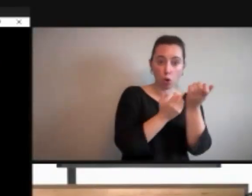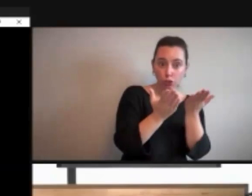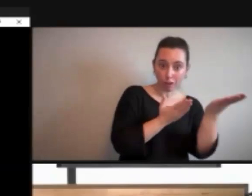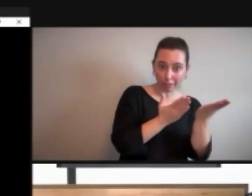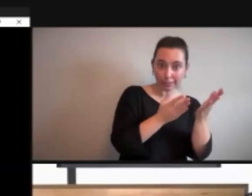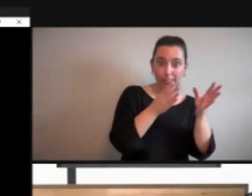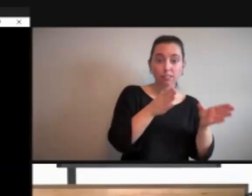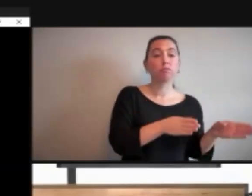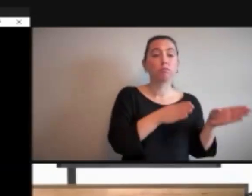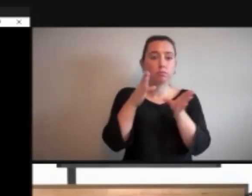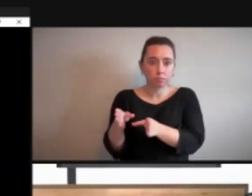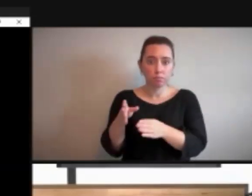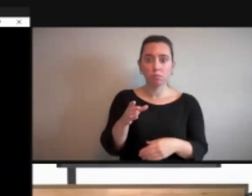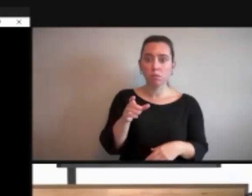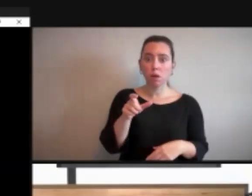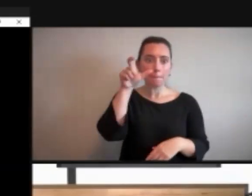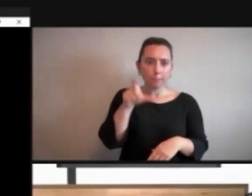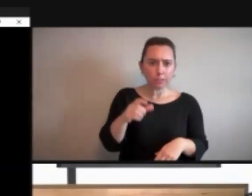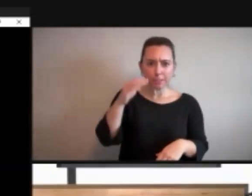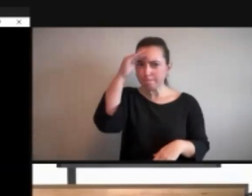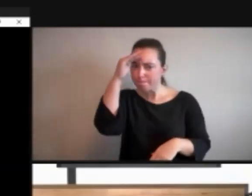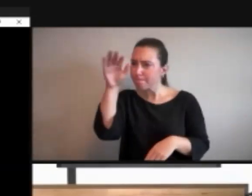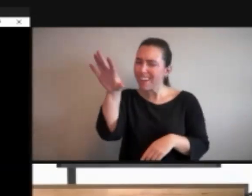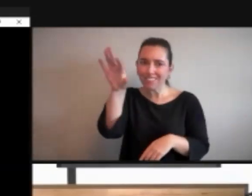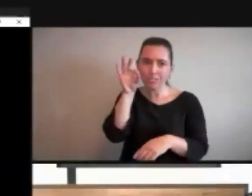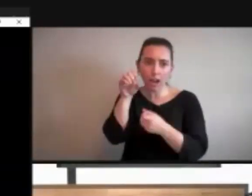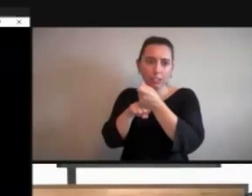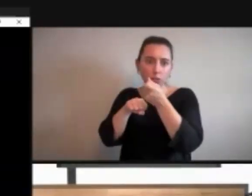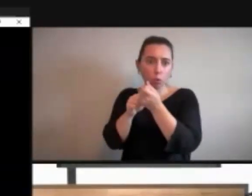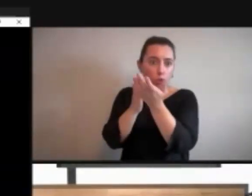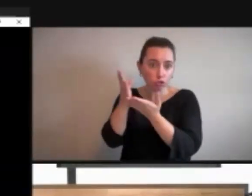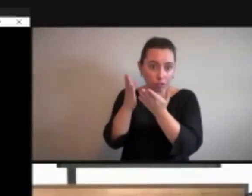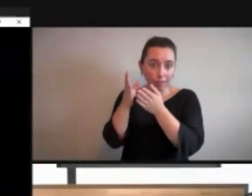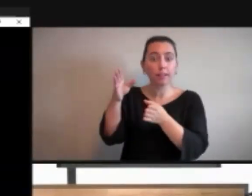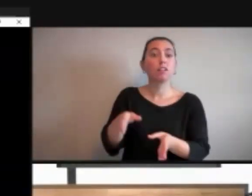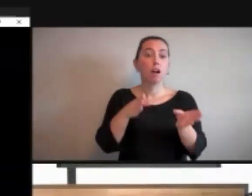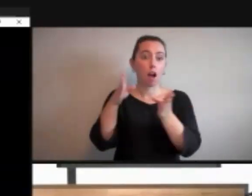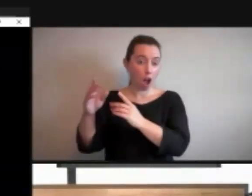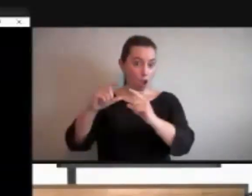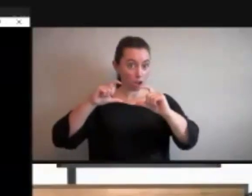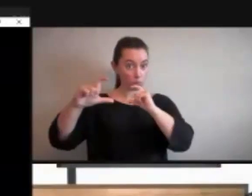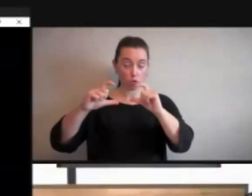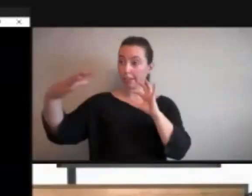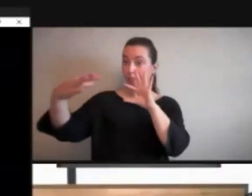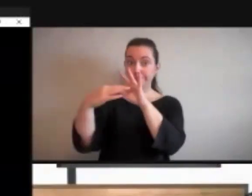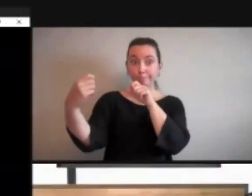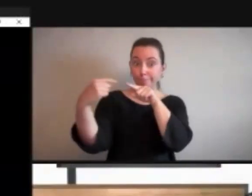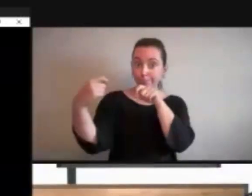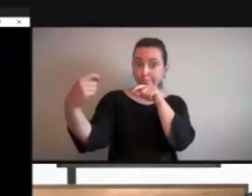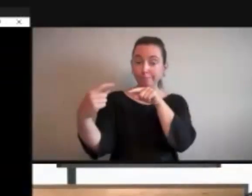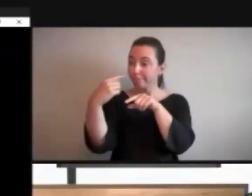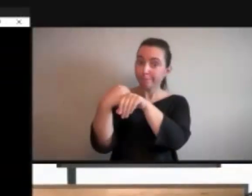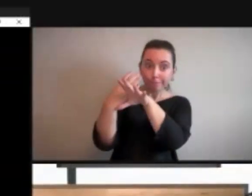support service page on the web and then evaluate if the communication is effective or